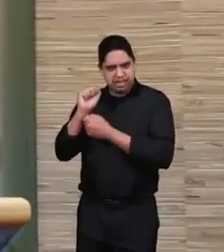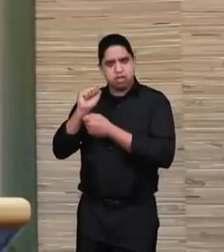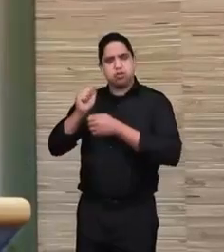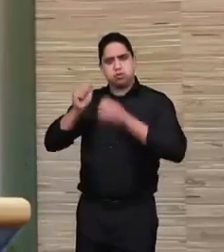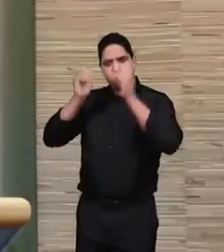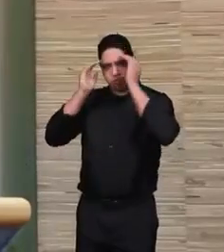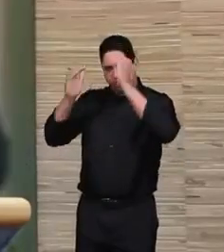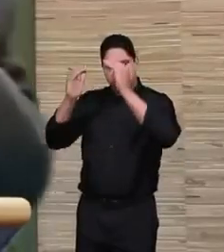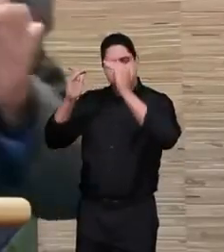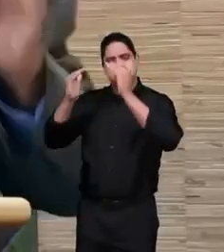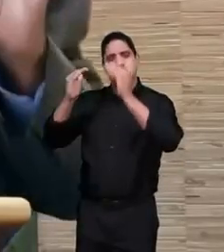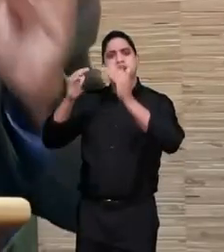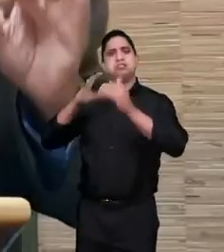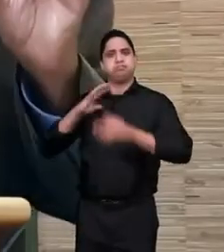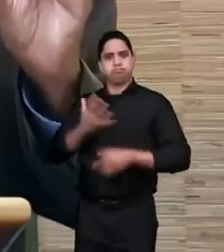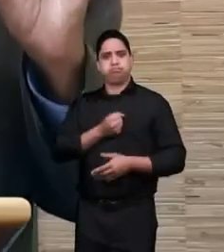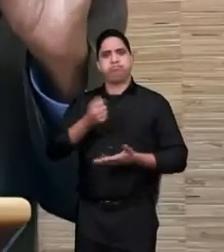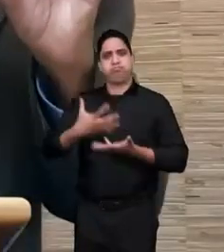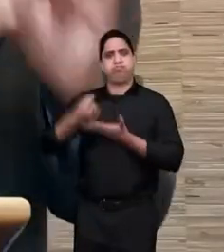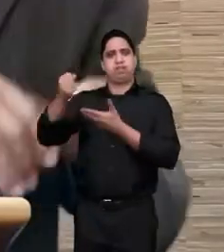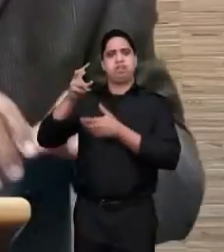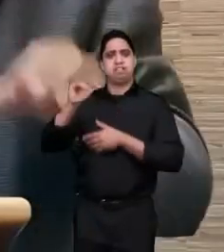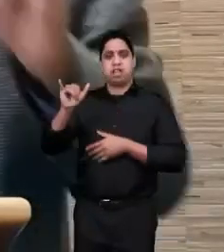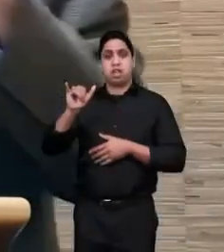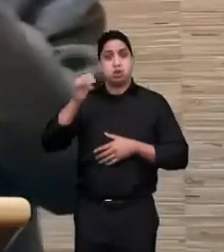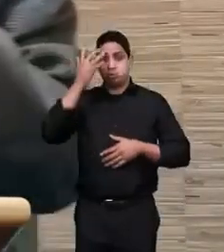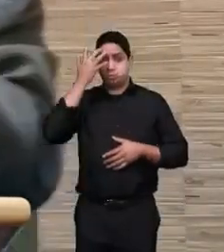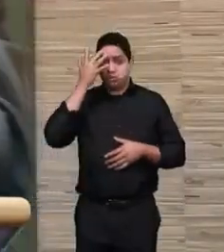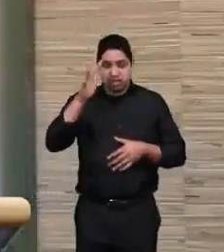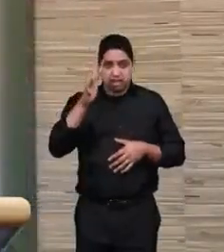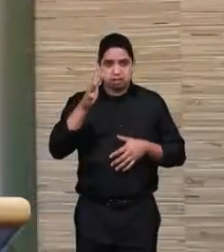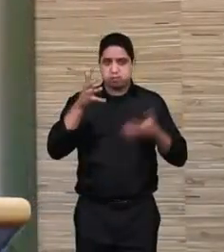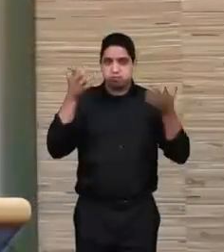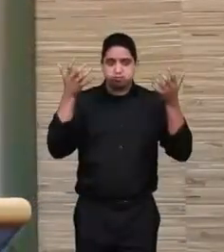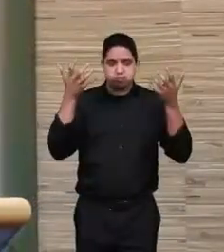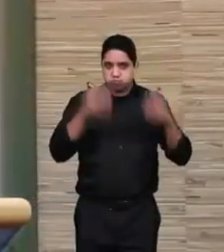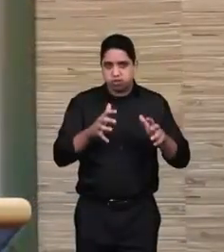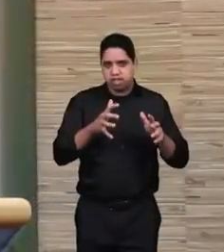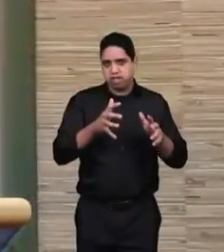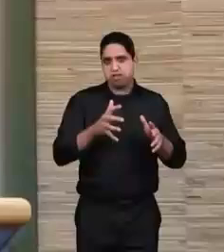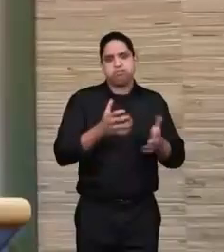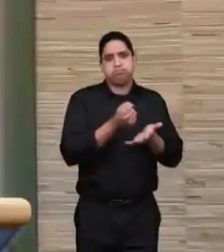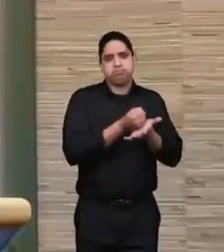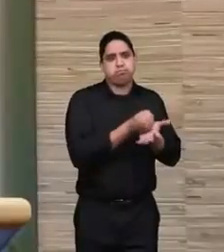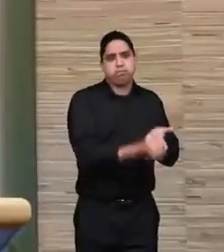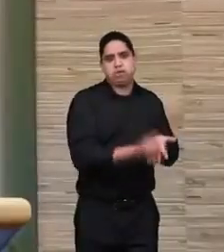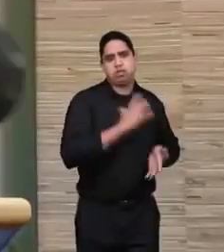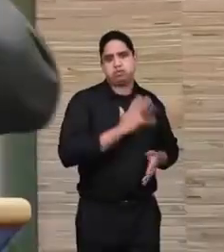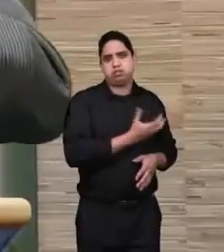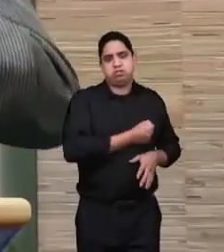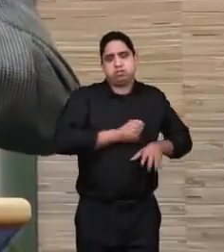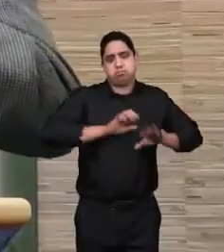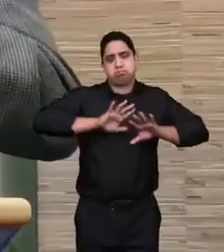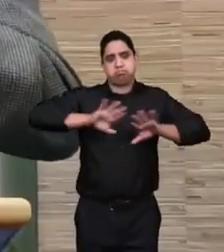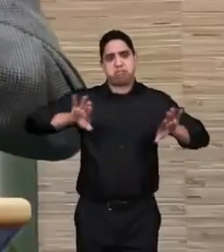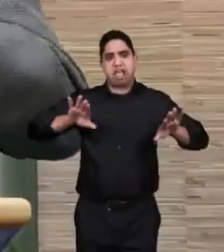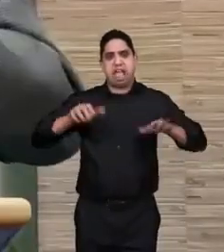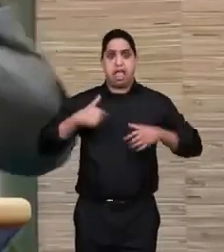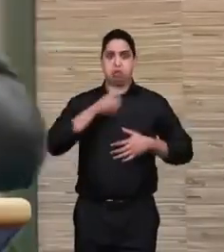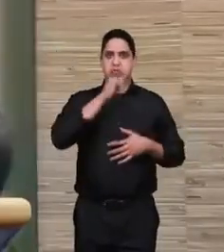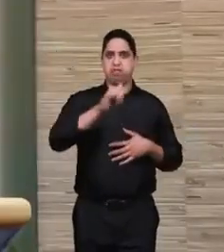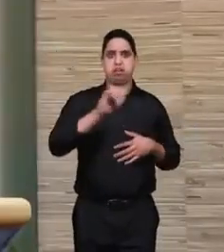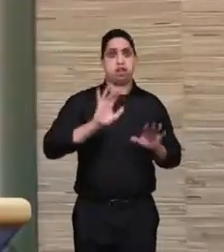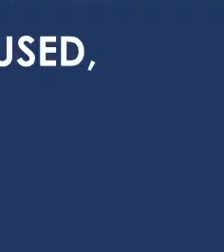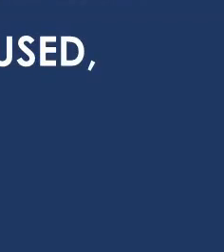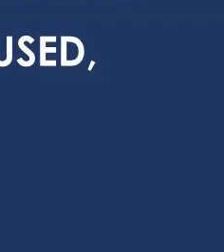The changes of clothing will be taken away from them. They have no right to salvation. Those who do not explain the riddle do not have